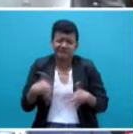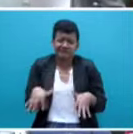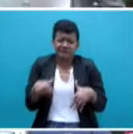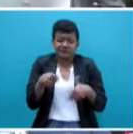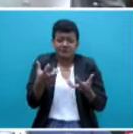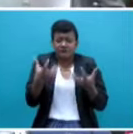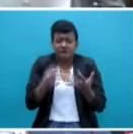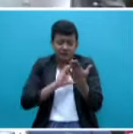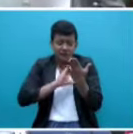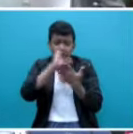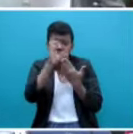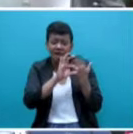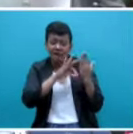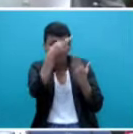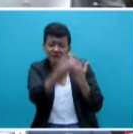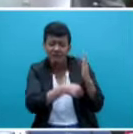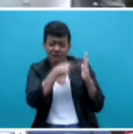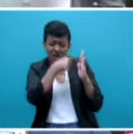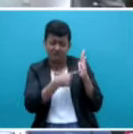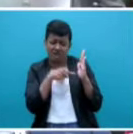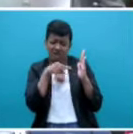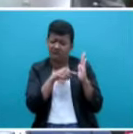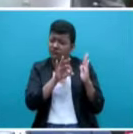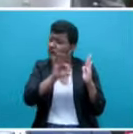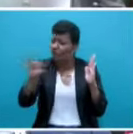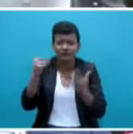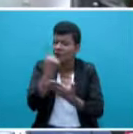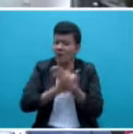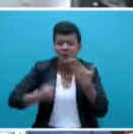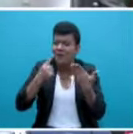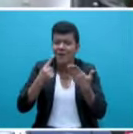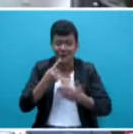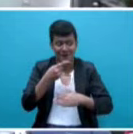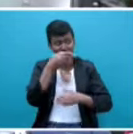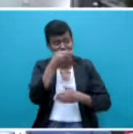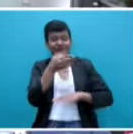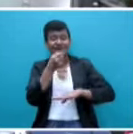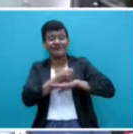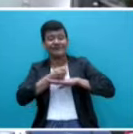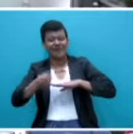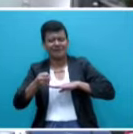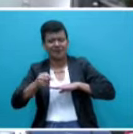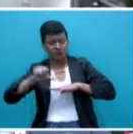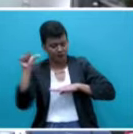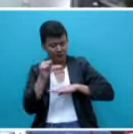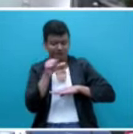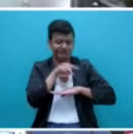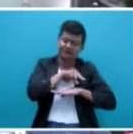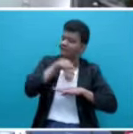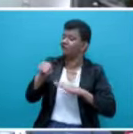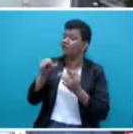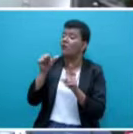not only emanated from the government side. It should be noted that requests from the opposition and the Secretariat to amend the